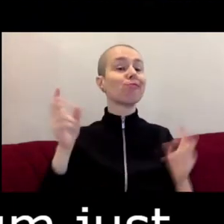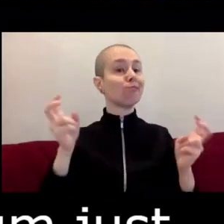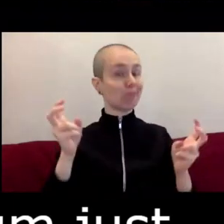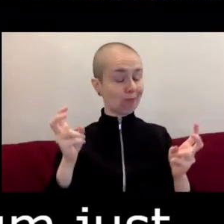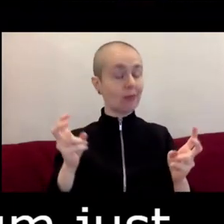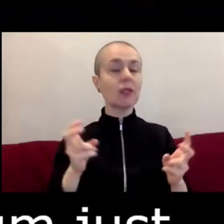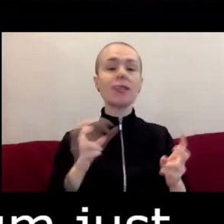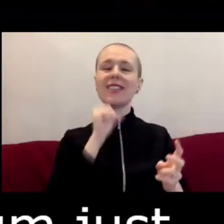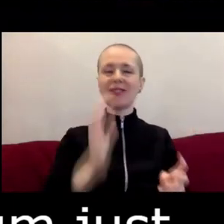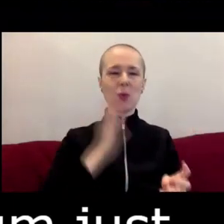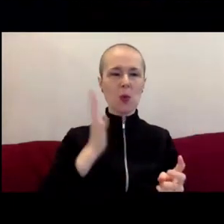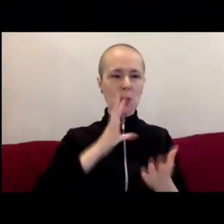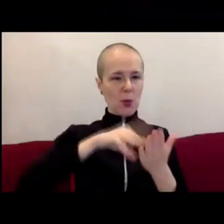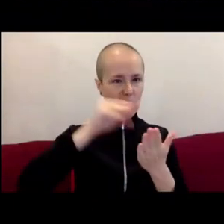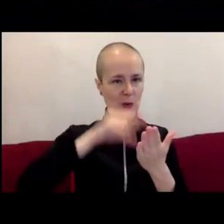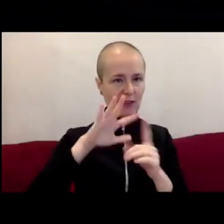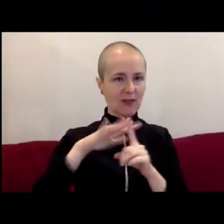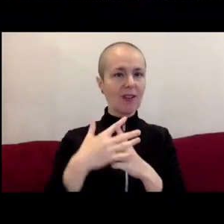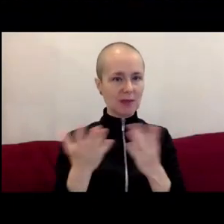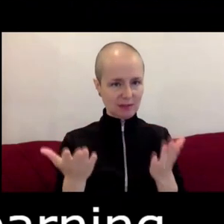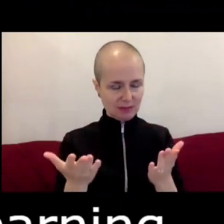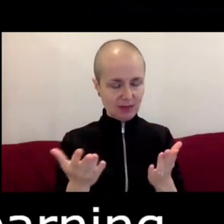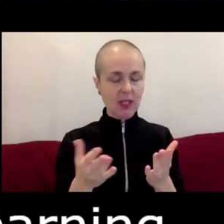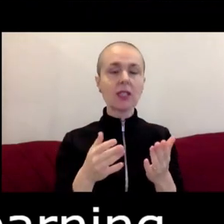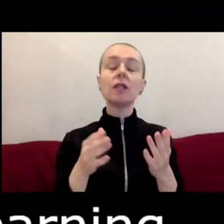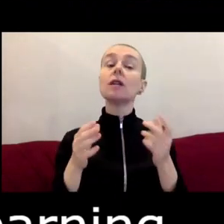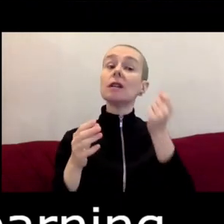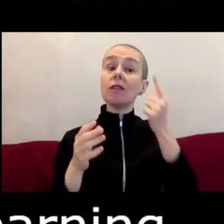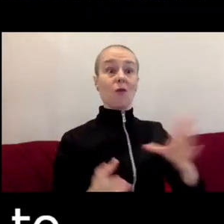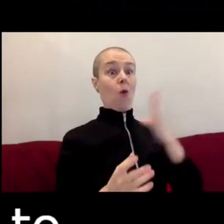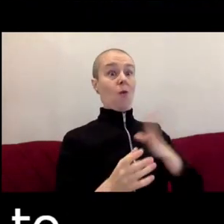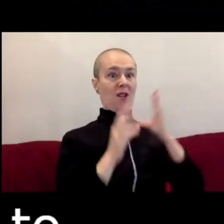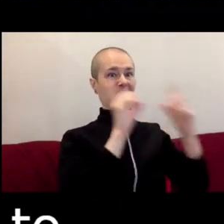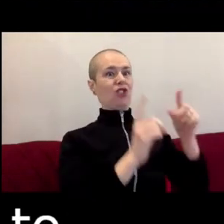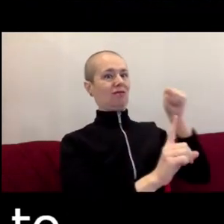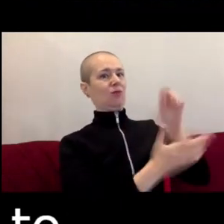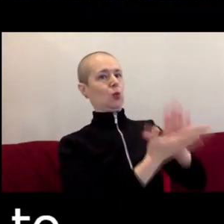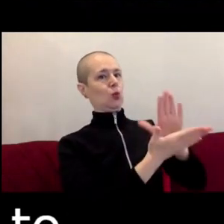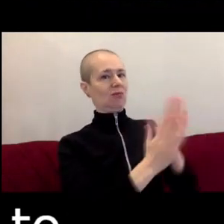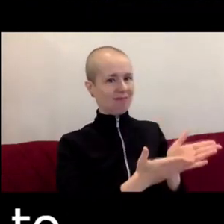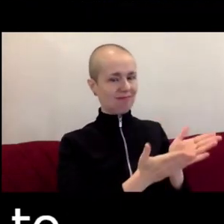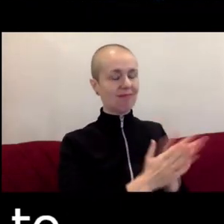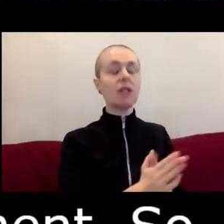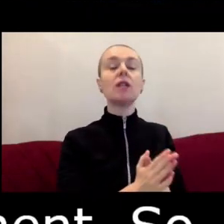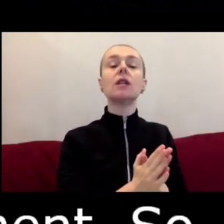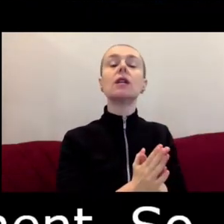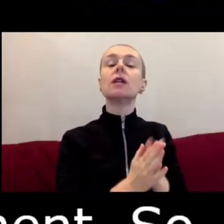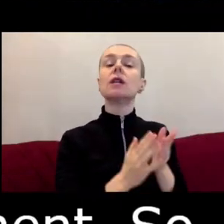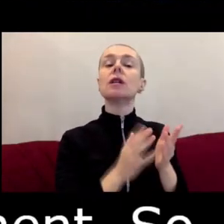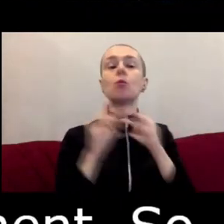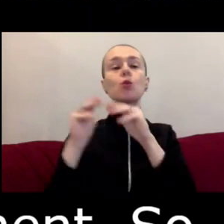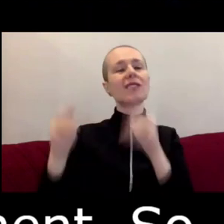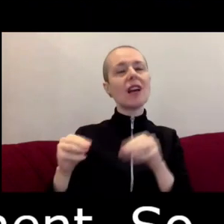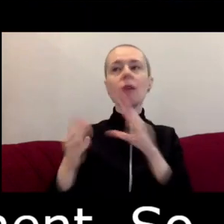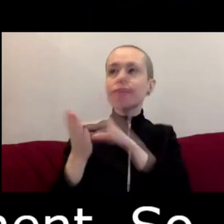informal learning environment as opposed to formal learning environment. So you can think of formal environment as your